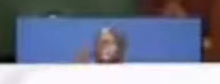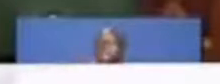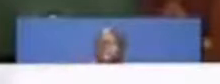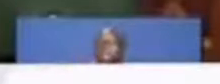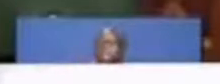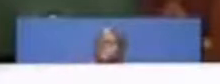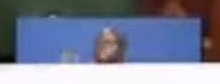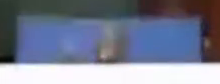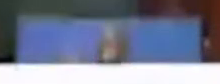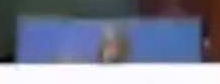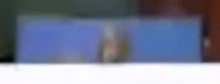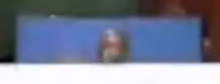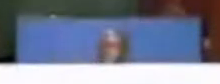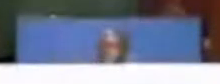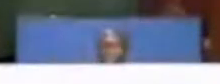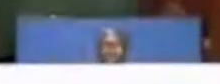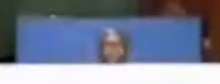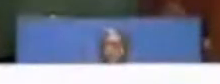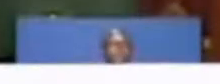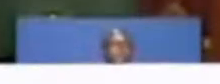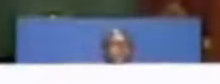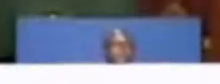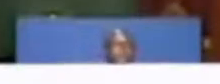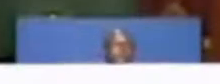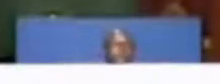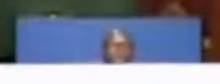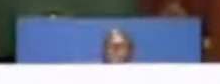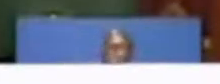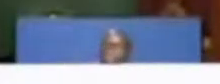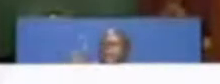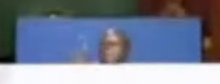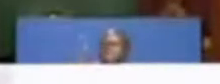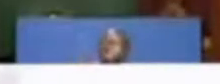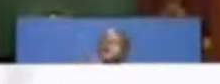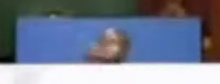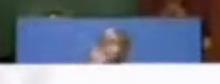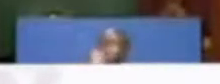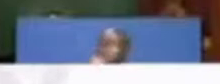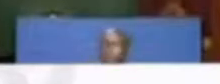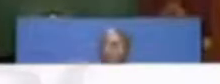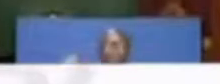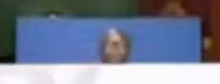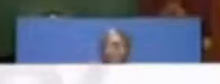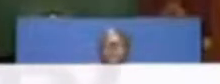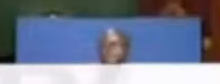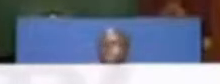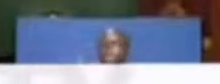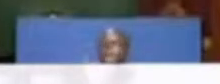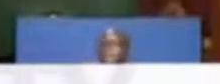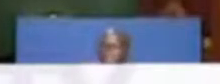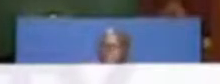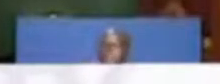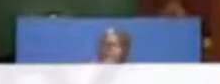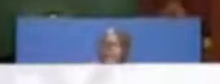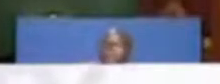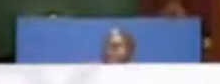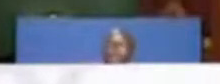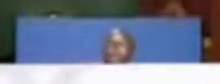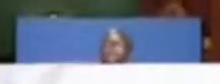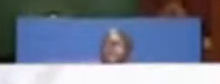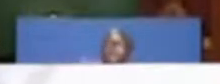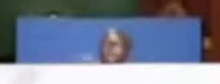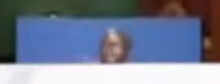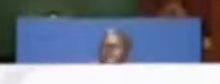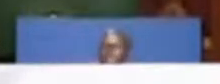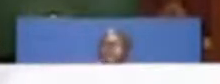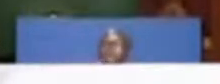and given Makueni County its first mango processing plant. Makueni County received